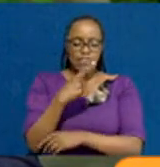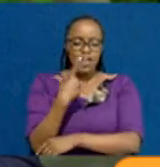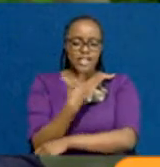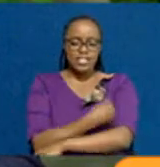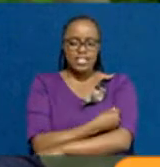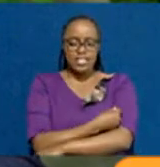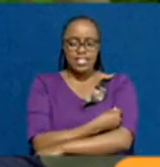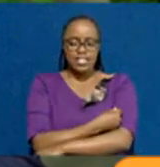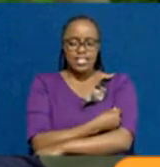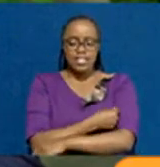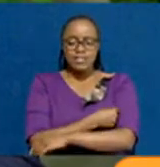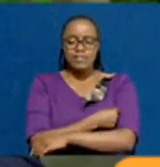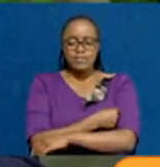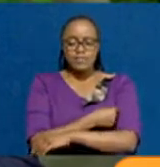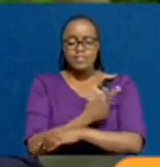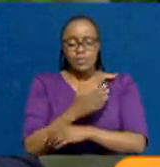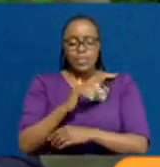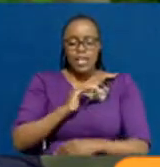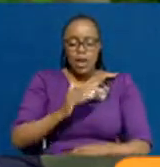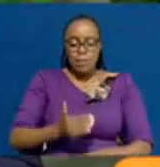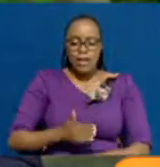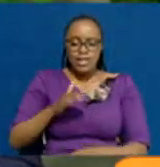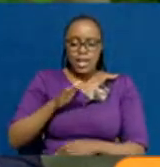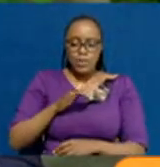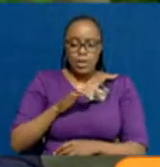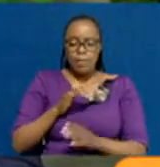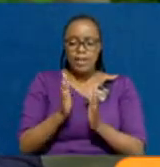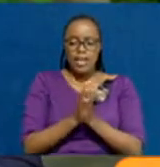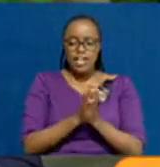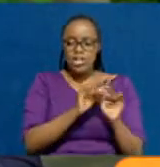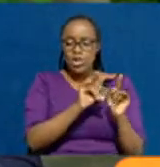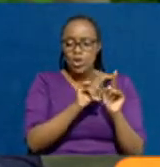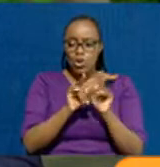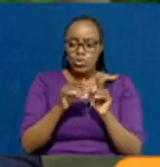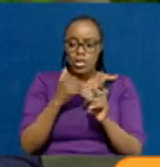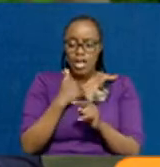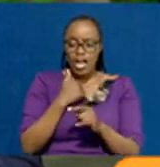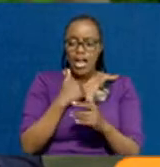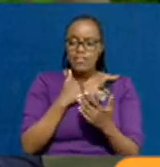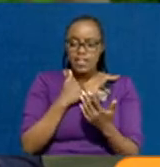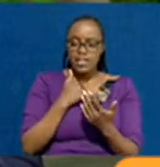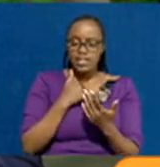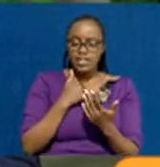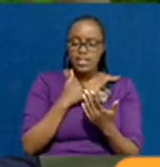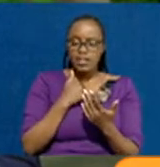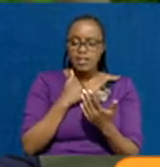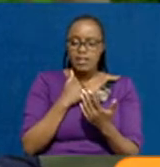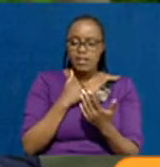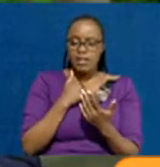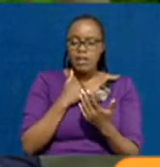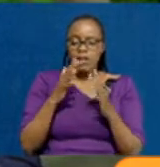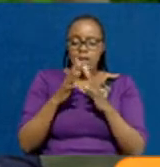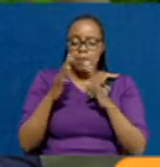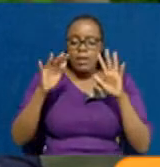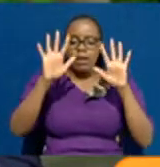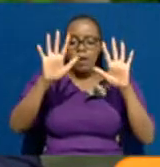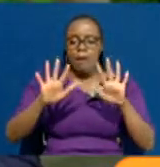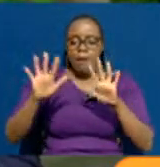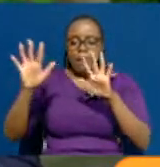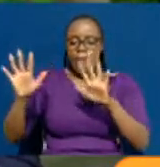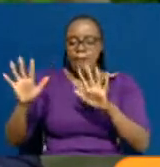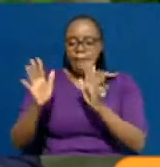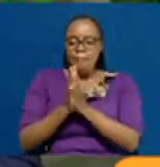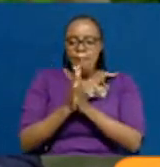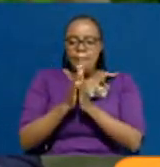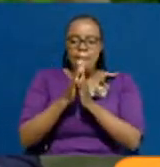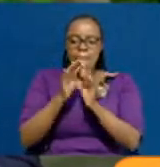vaccine in expectant women. We have had a major campaign against vaccination,